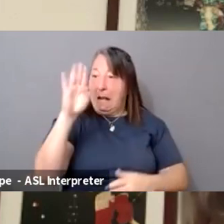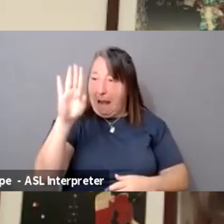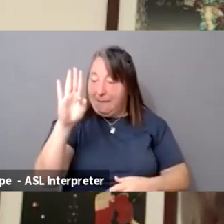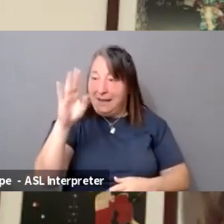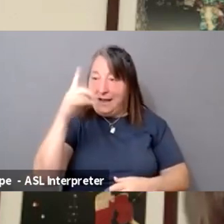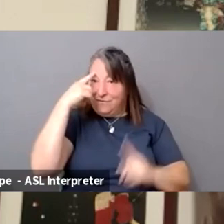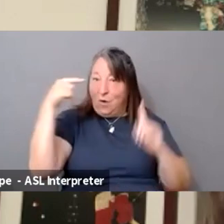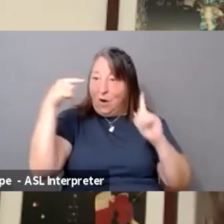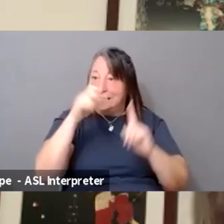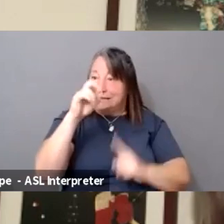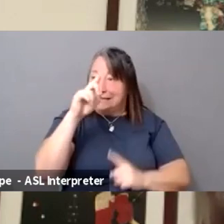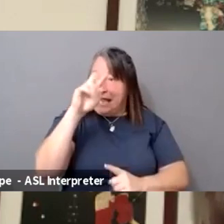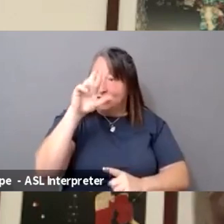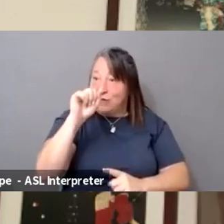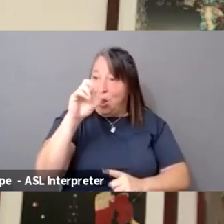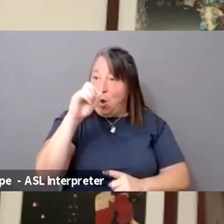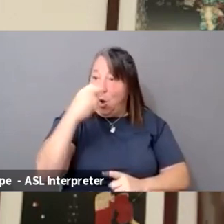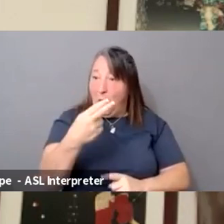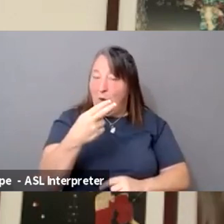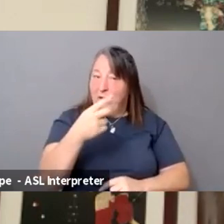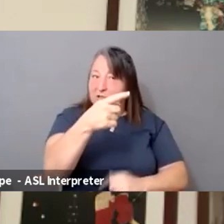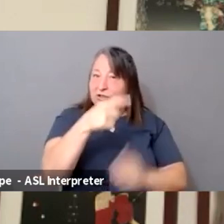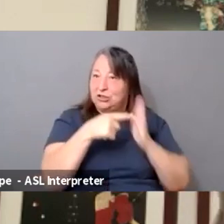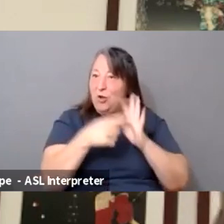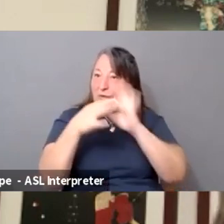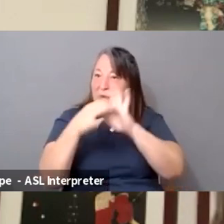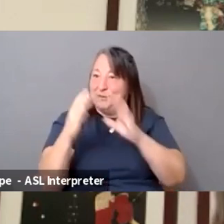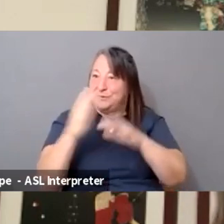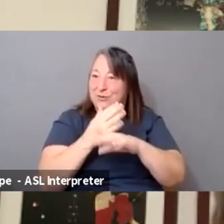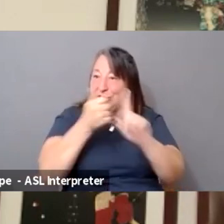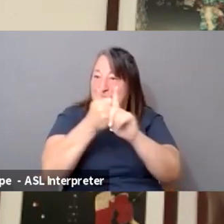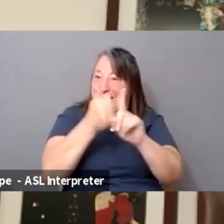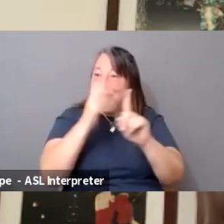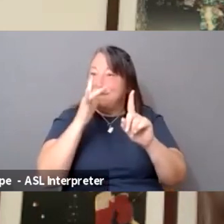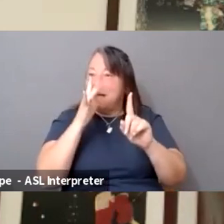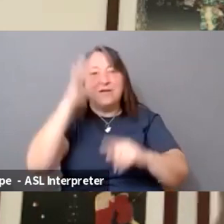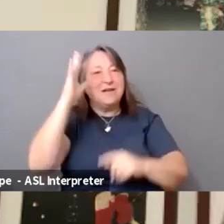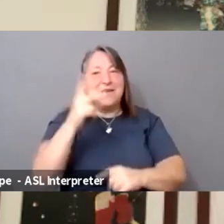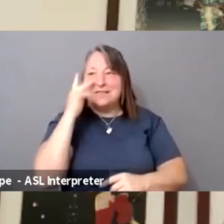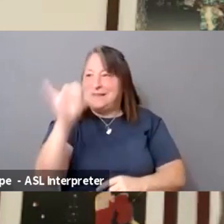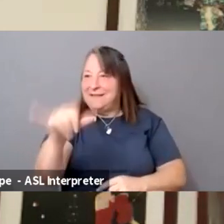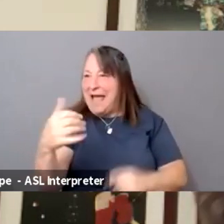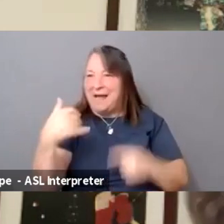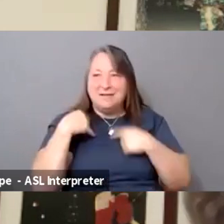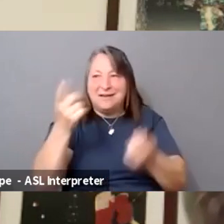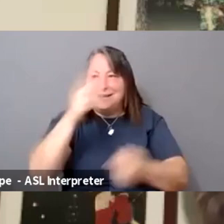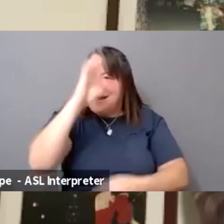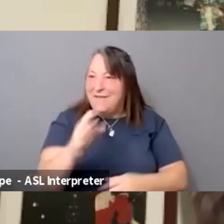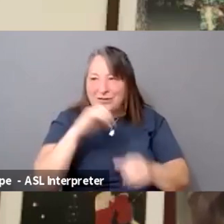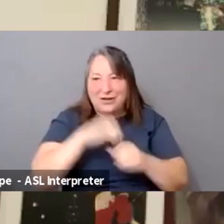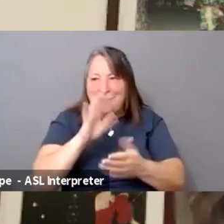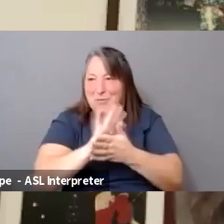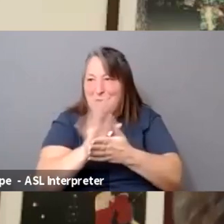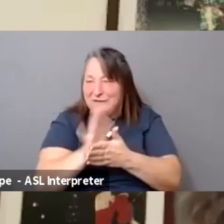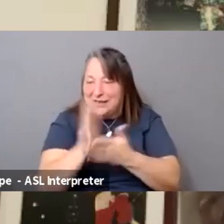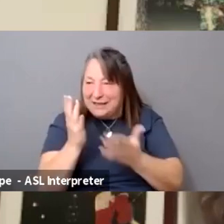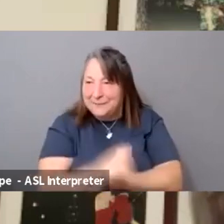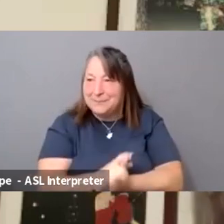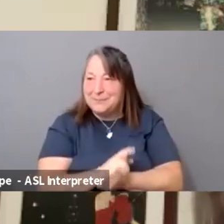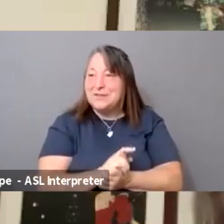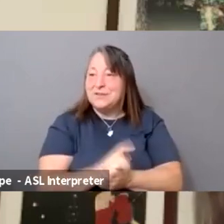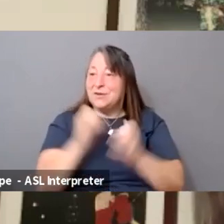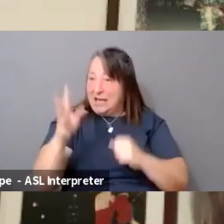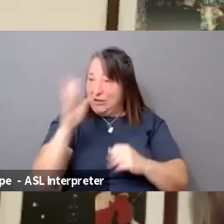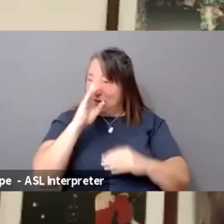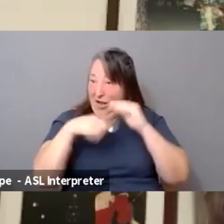really resonated with the relationship between her and her mother, which she had never seen anything like that in a movie. So if you can talk a little bit